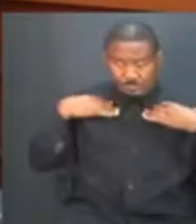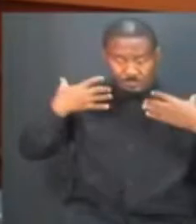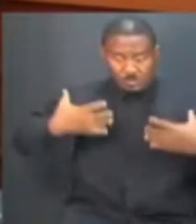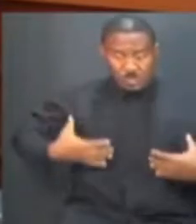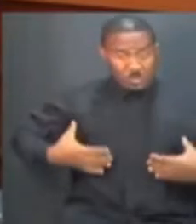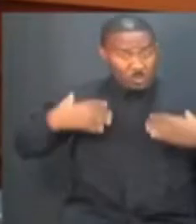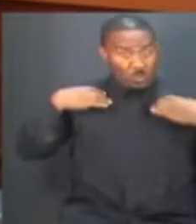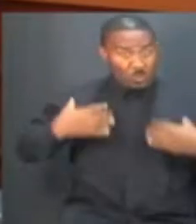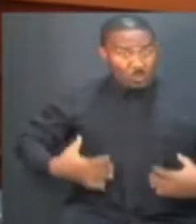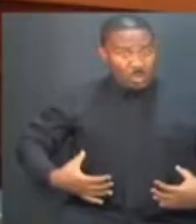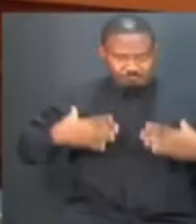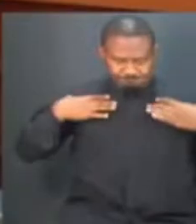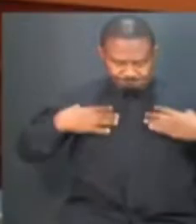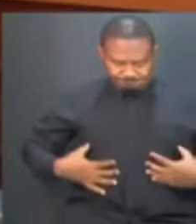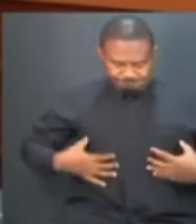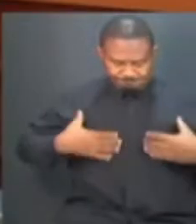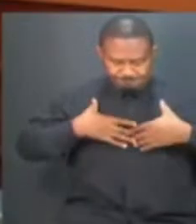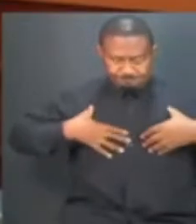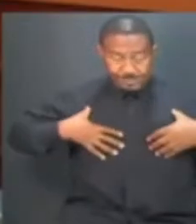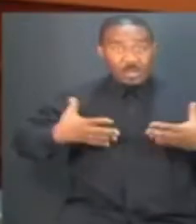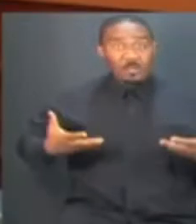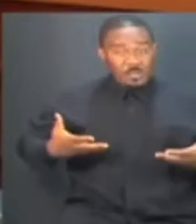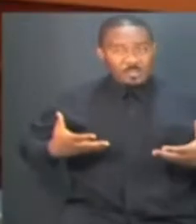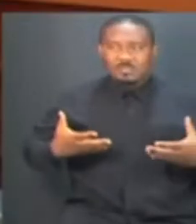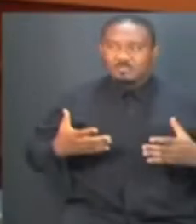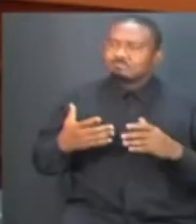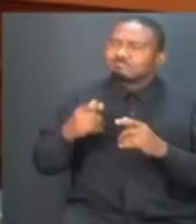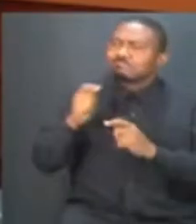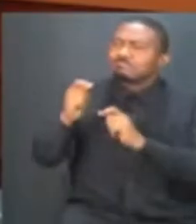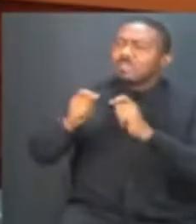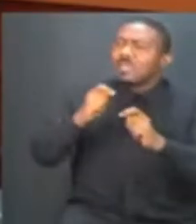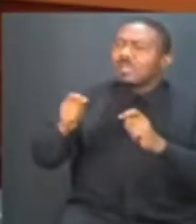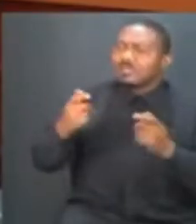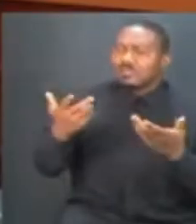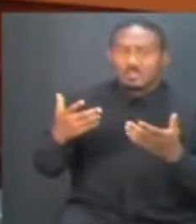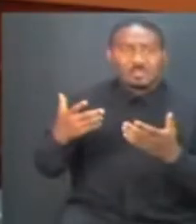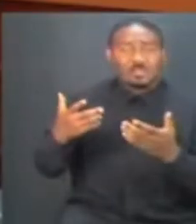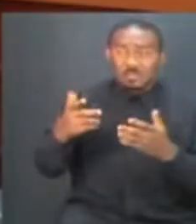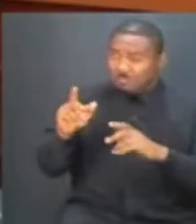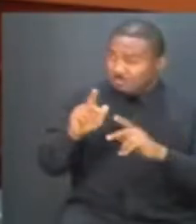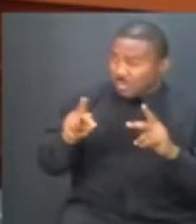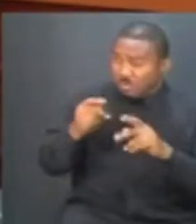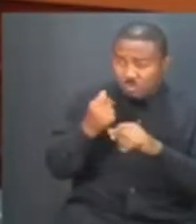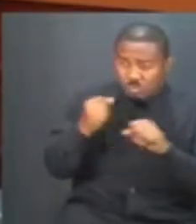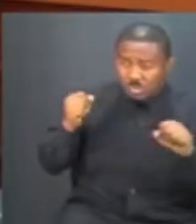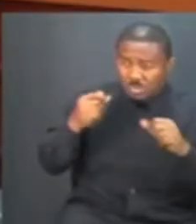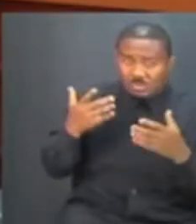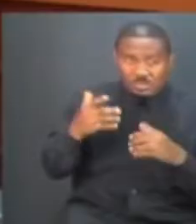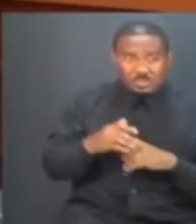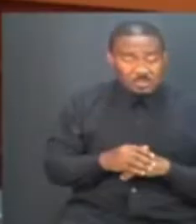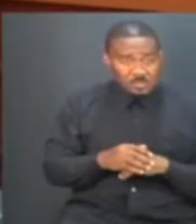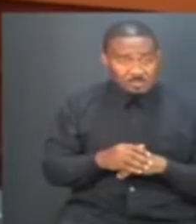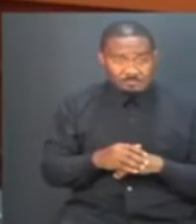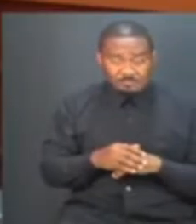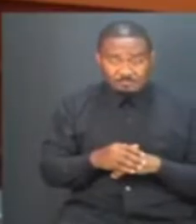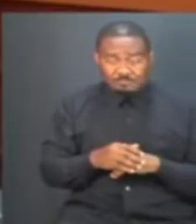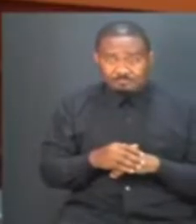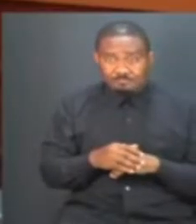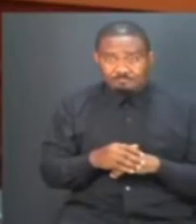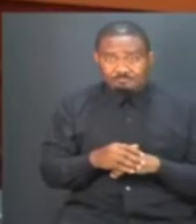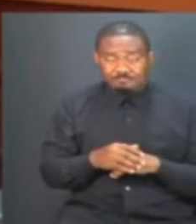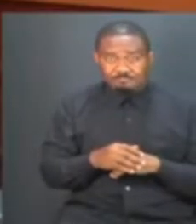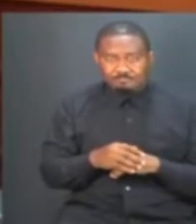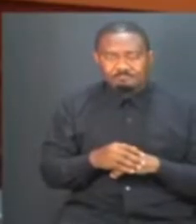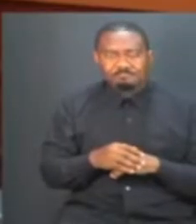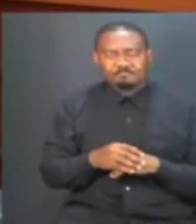relief items to the victims, families, and survivors. The CEO of Engineers and Planners, a